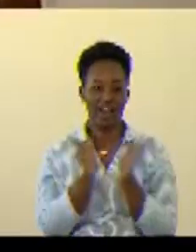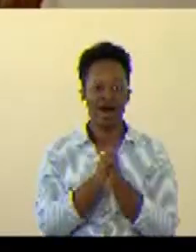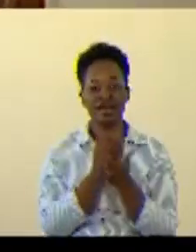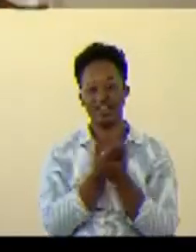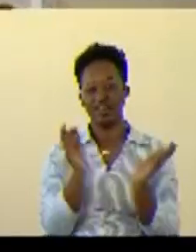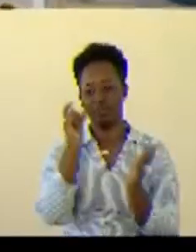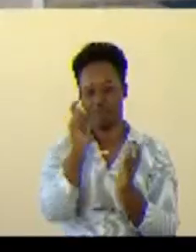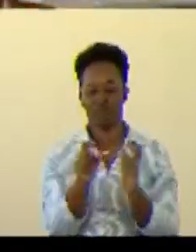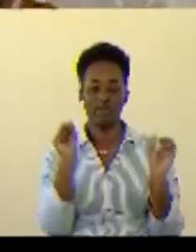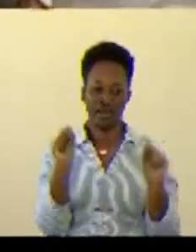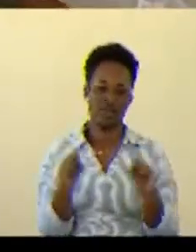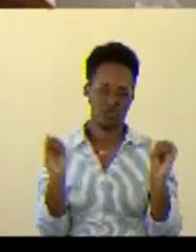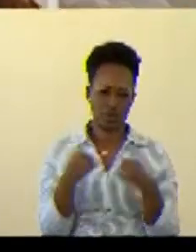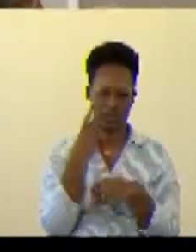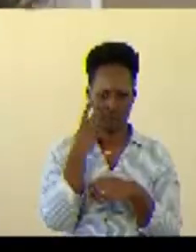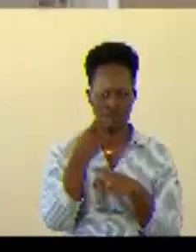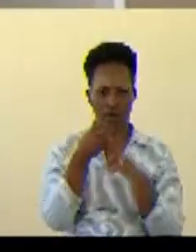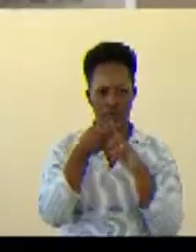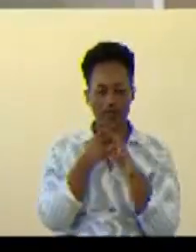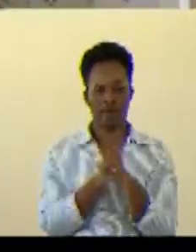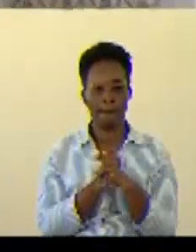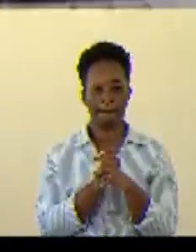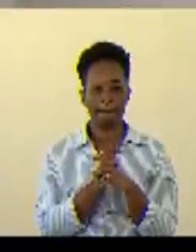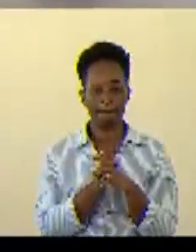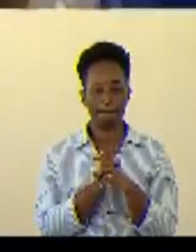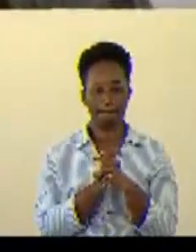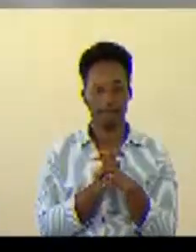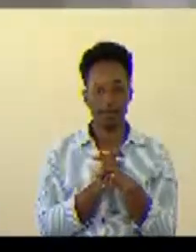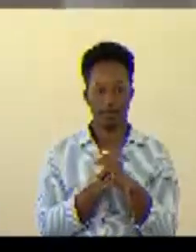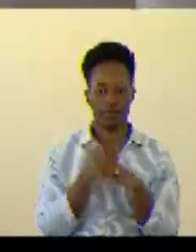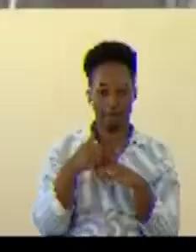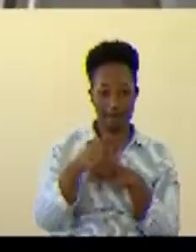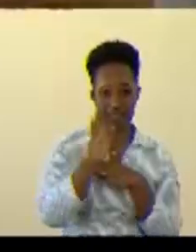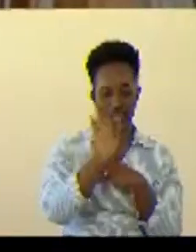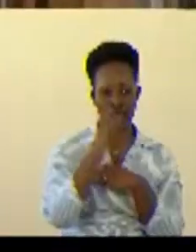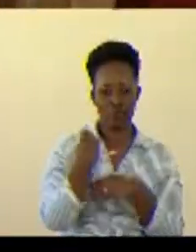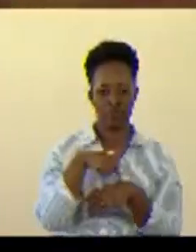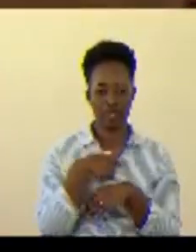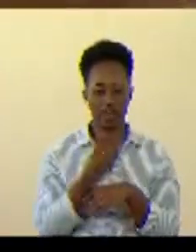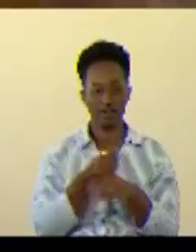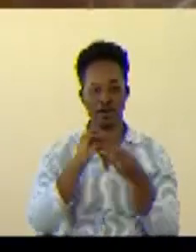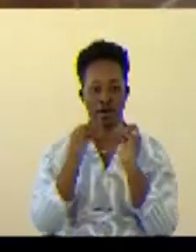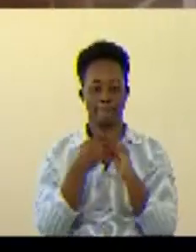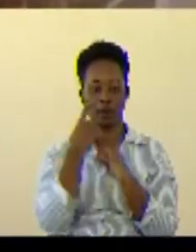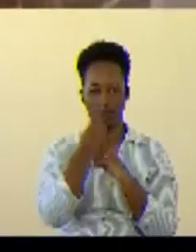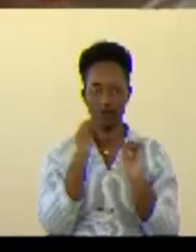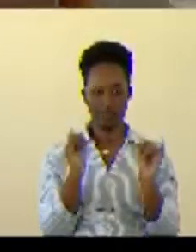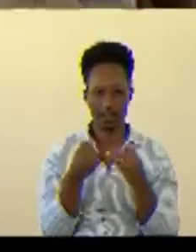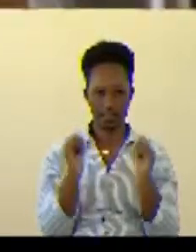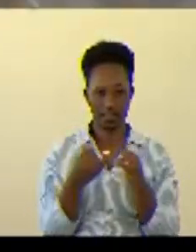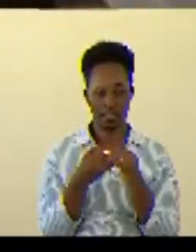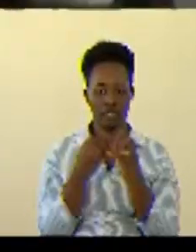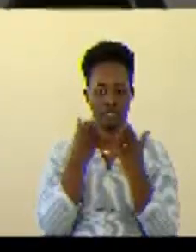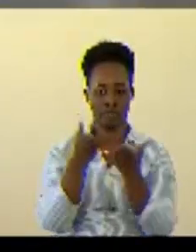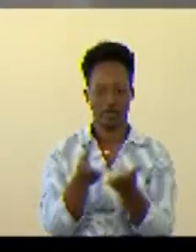to observe from in front of you. We have, number 1 was testing the